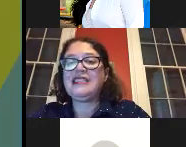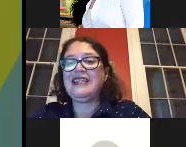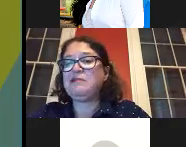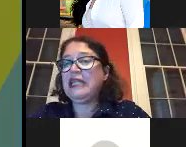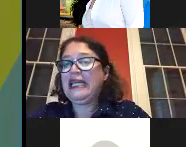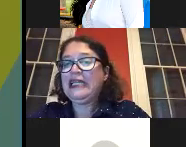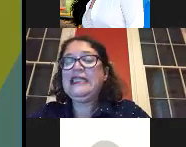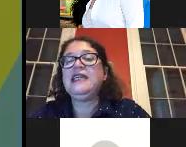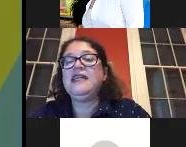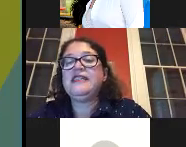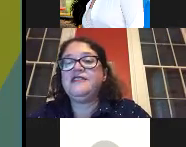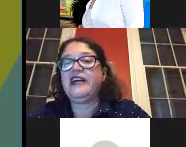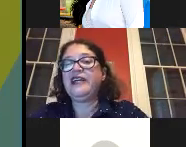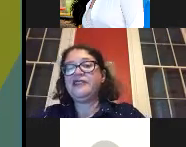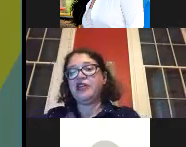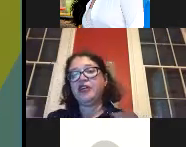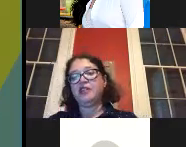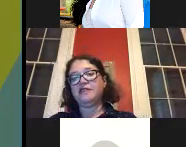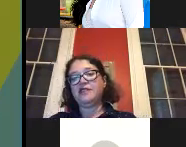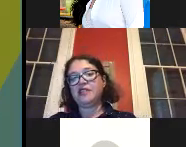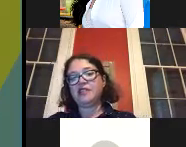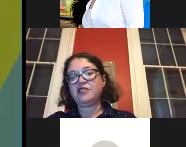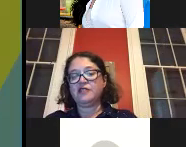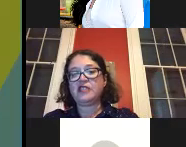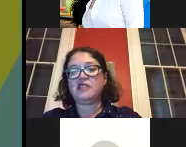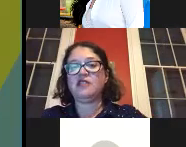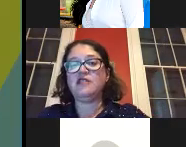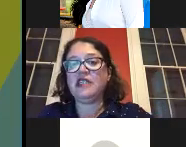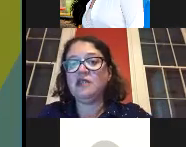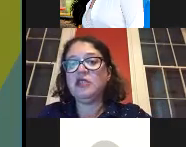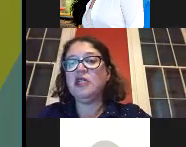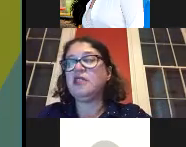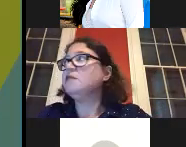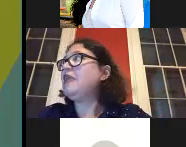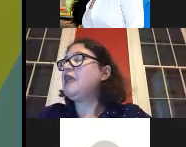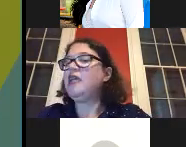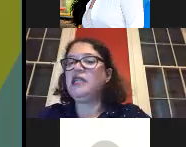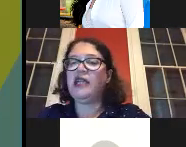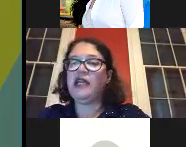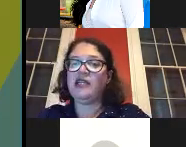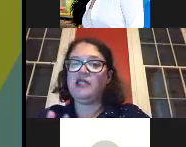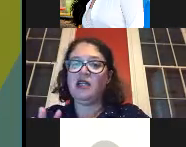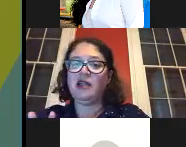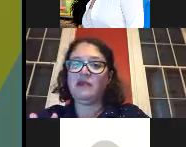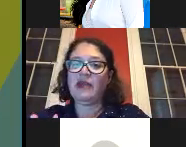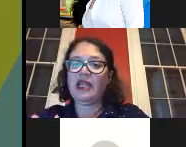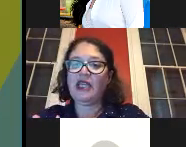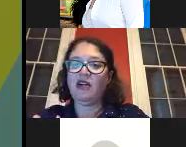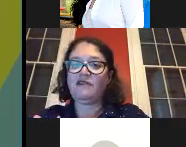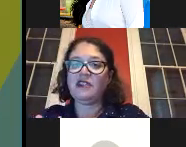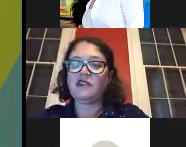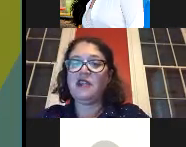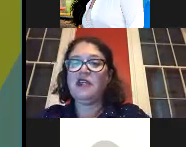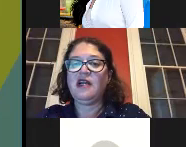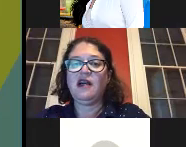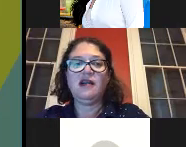Medicaid state plan defines all of the services that are available under Medicaid, and the Medicaid